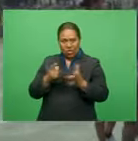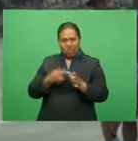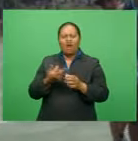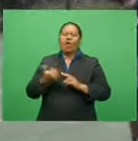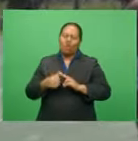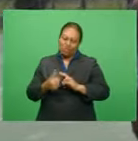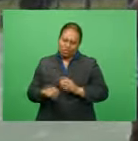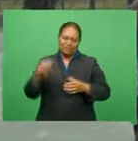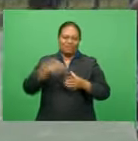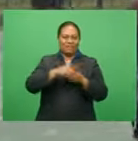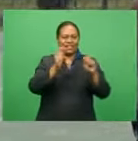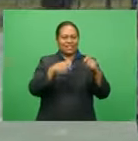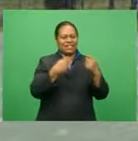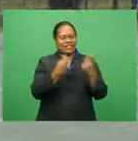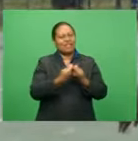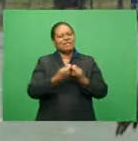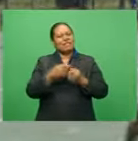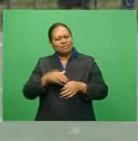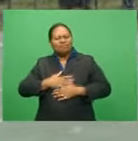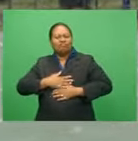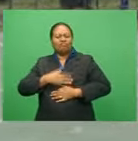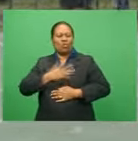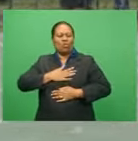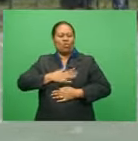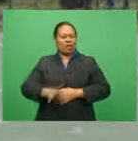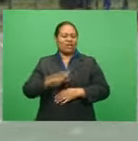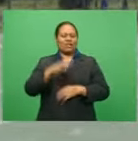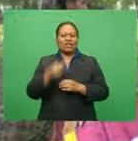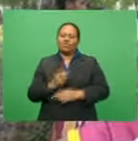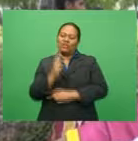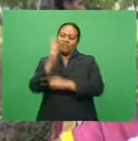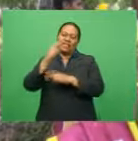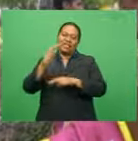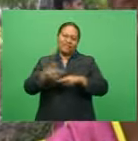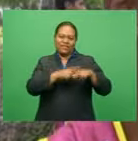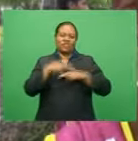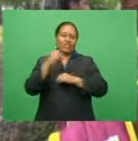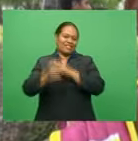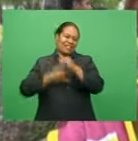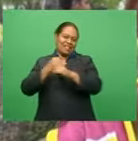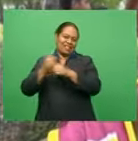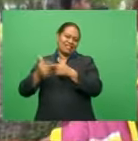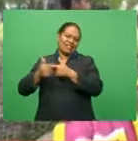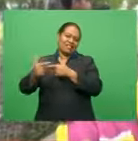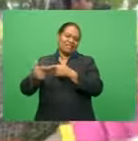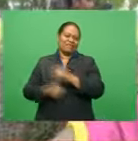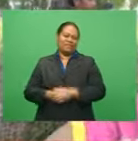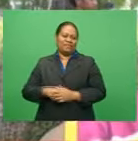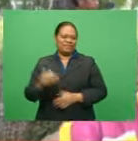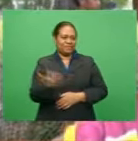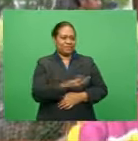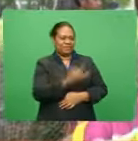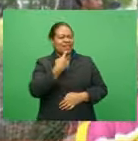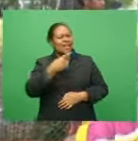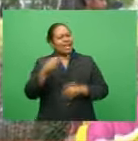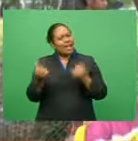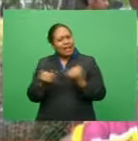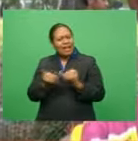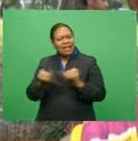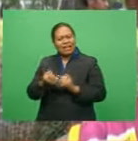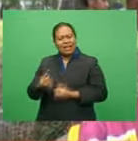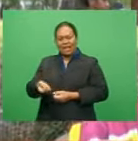set his sights on representing Fiji on the international stage. uncle asked to try out this sport, and I really enjoy